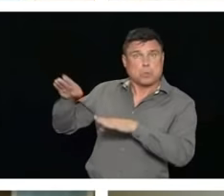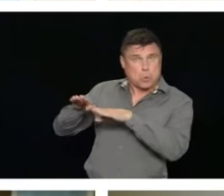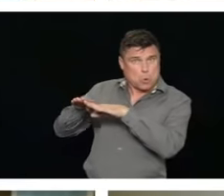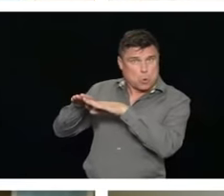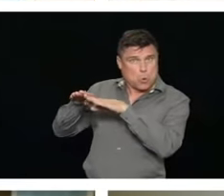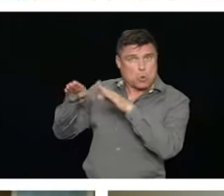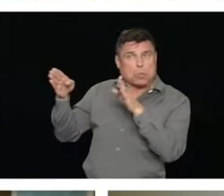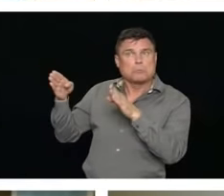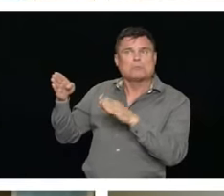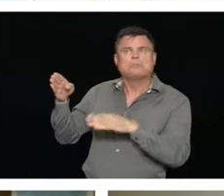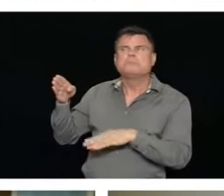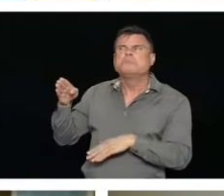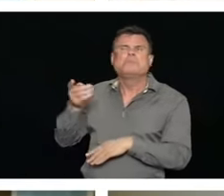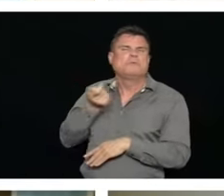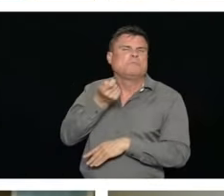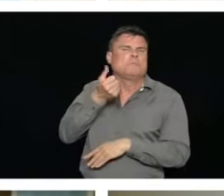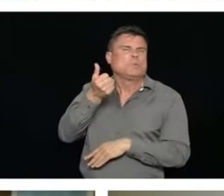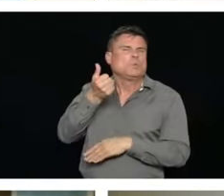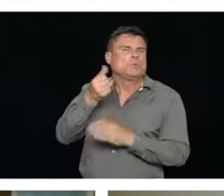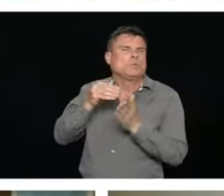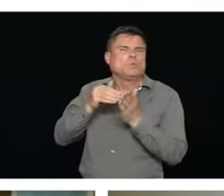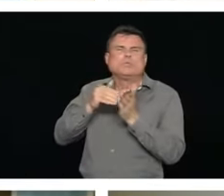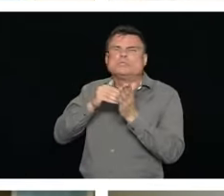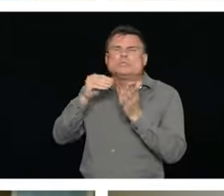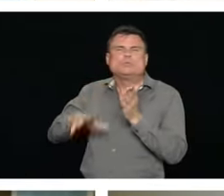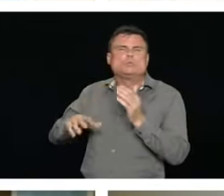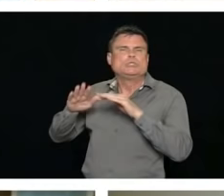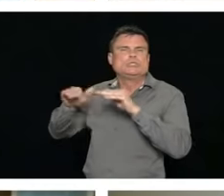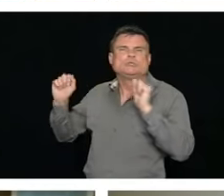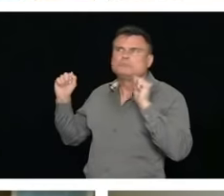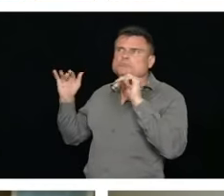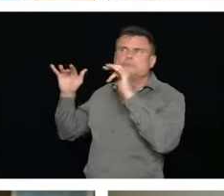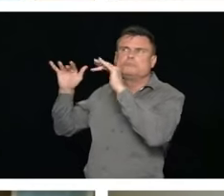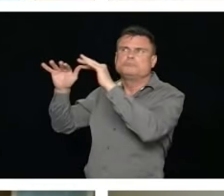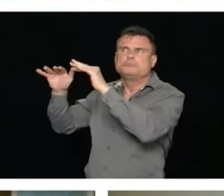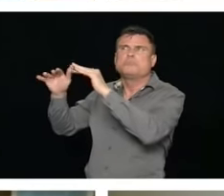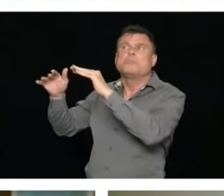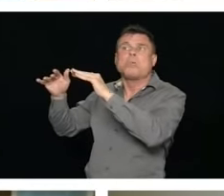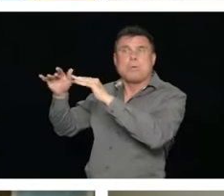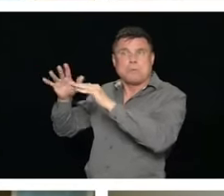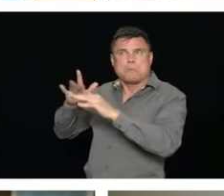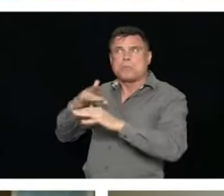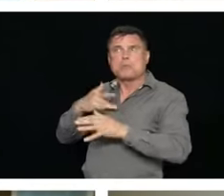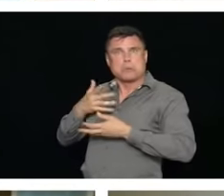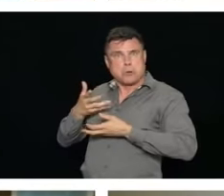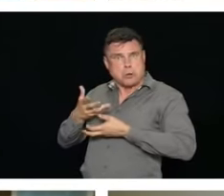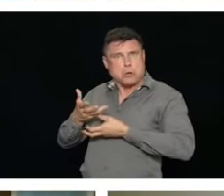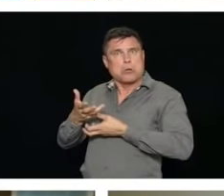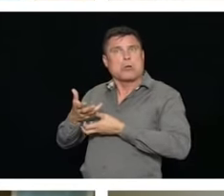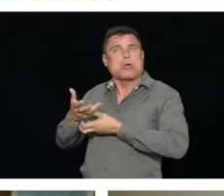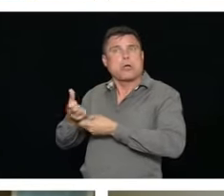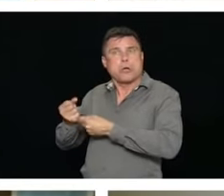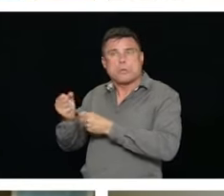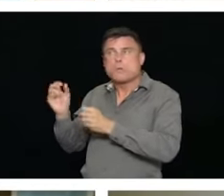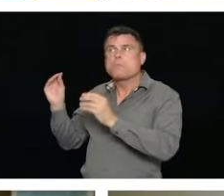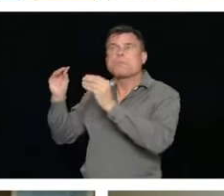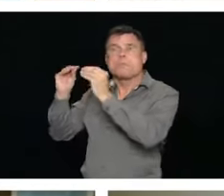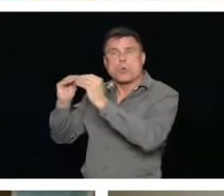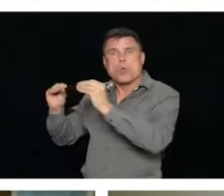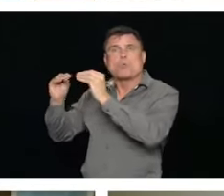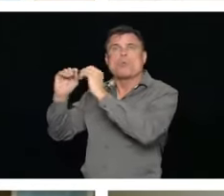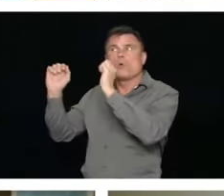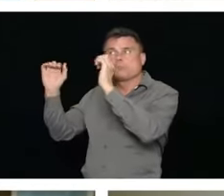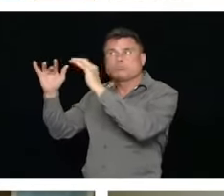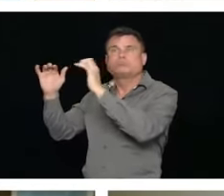still a week and a half away from June 1st. Things are changing right now in our daily lives. We're all practicing physical distancing and